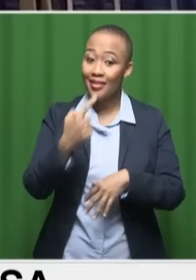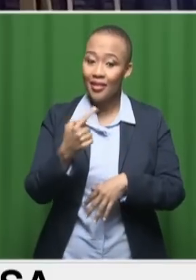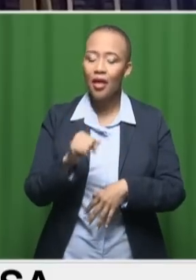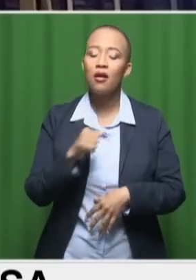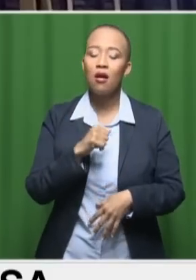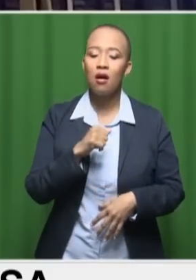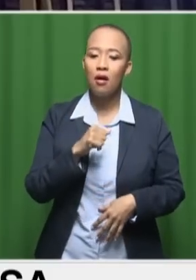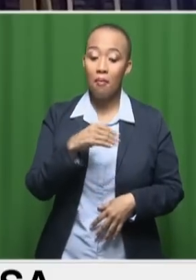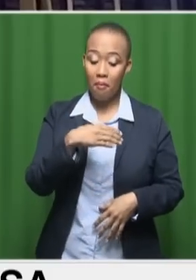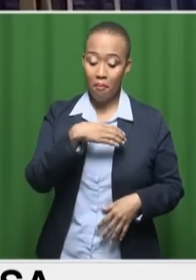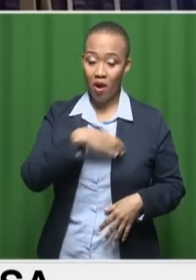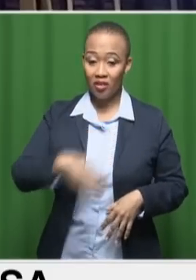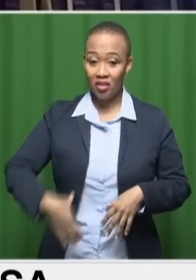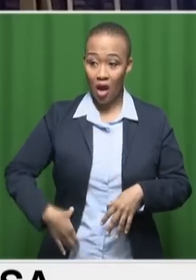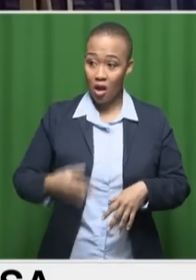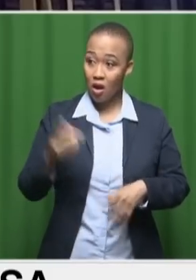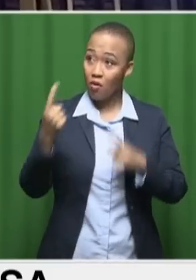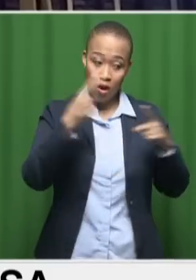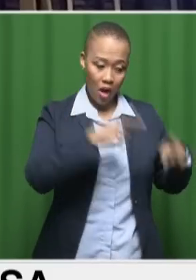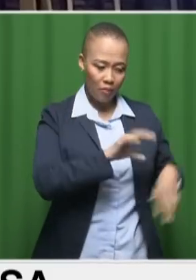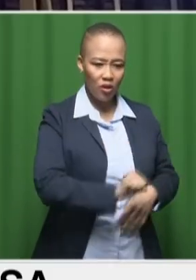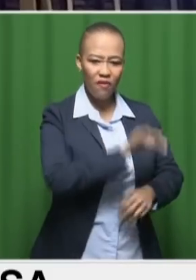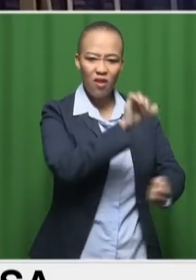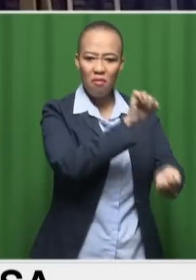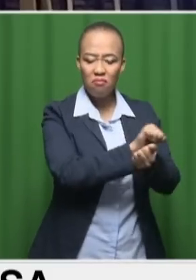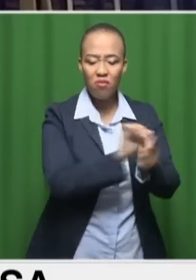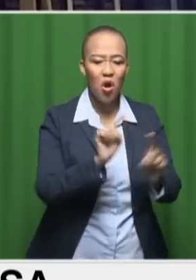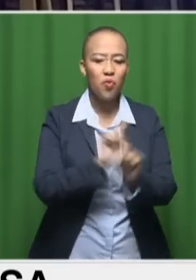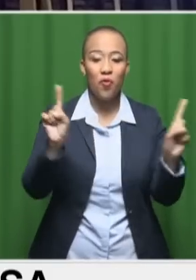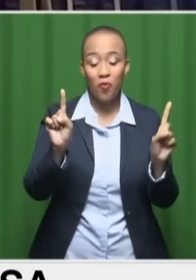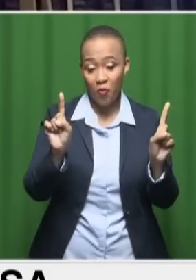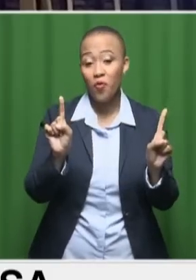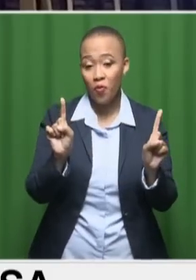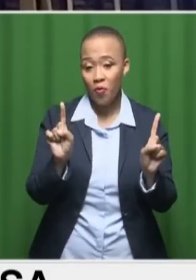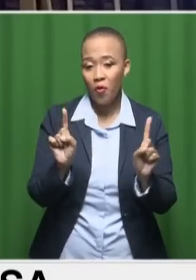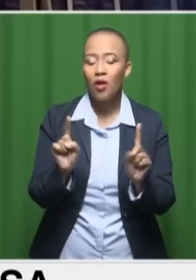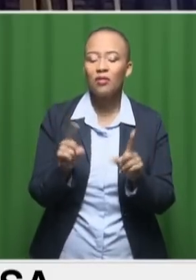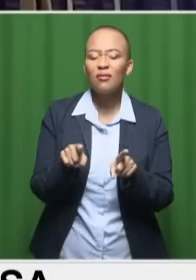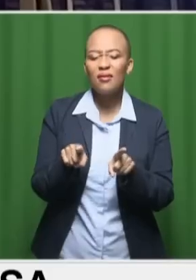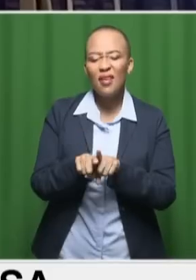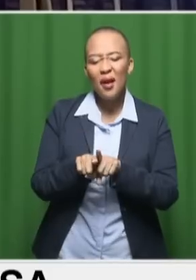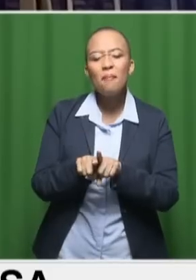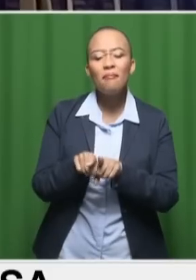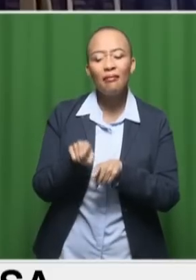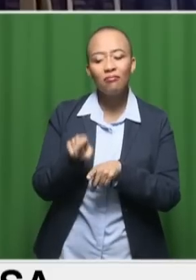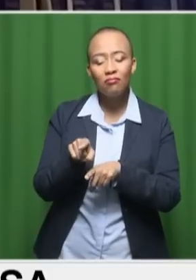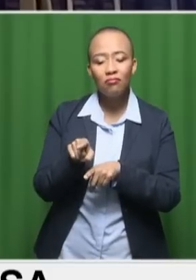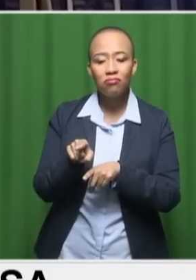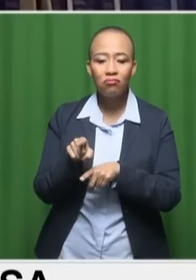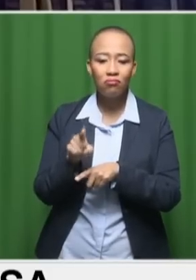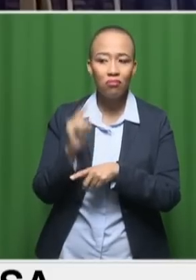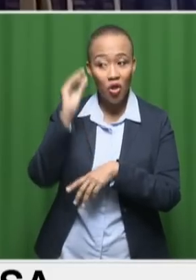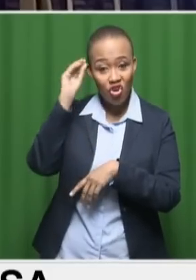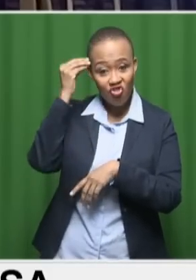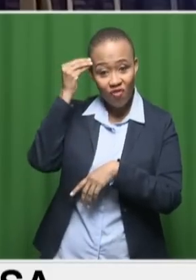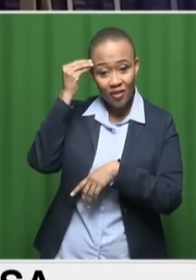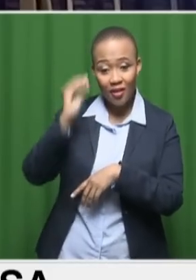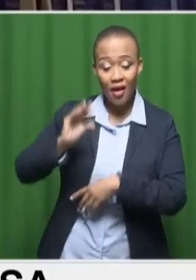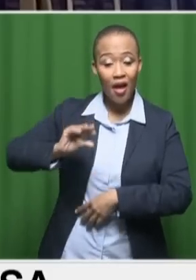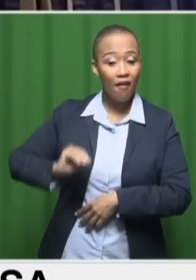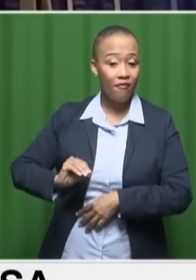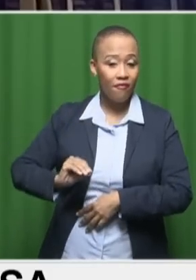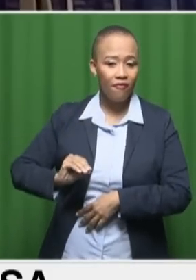in the Presidency, ANC's International Relations Subcommittee Deputy Chairperson, Mr. Obed Bapela, he told a weekend